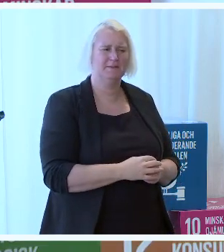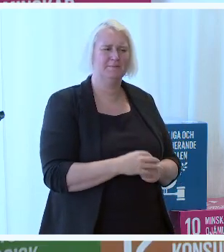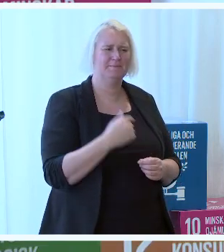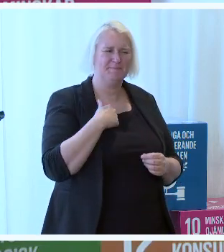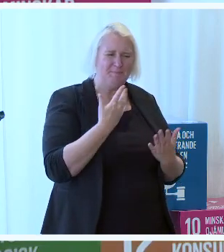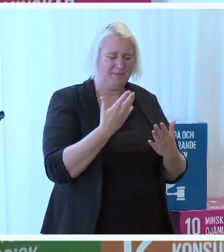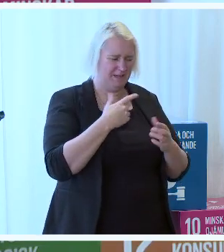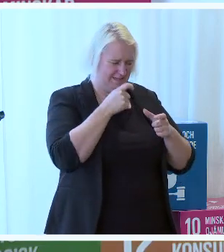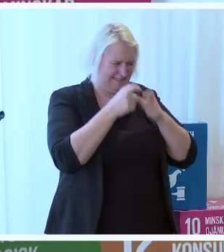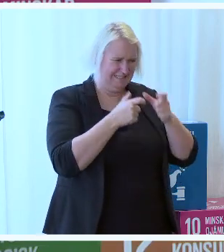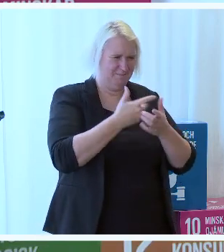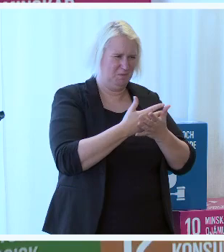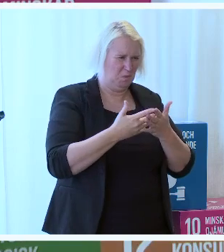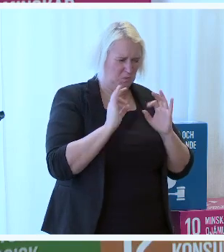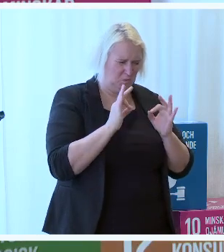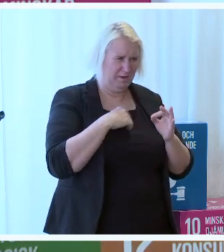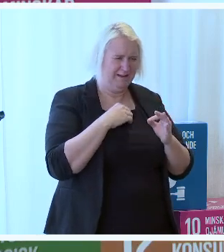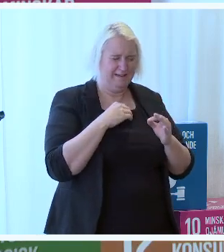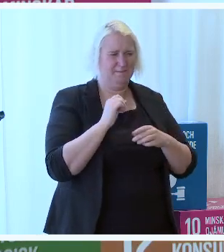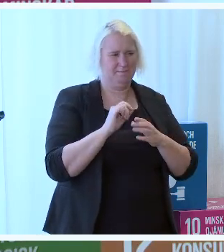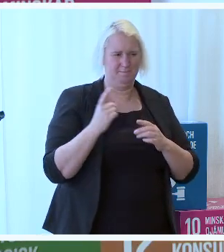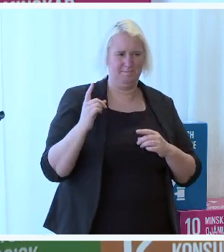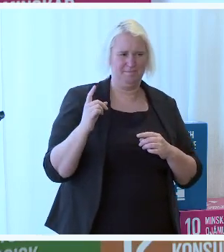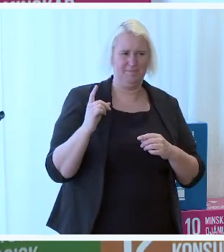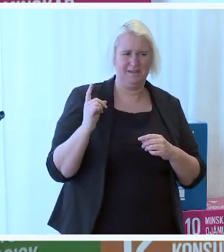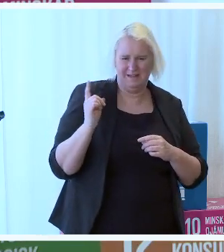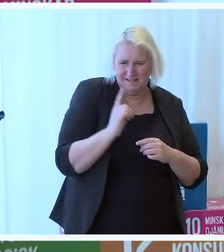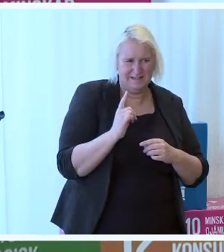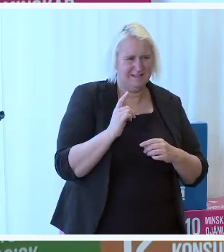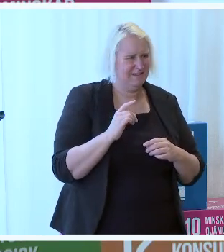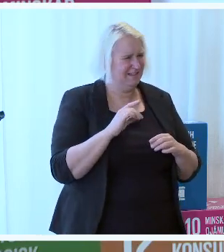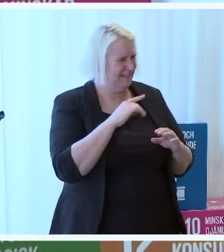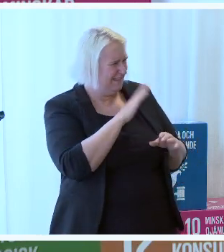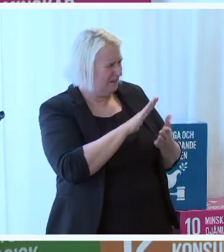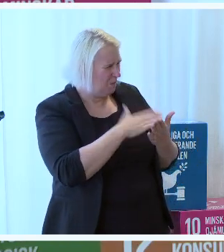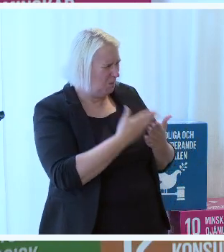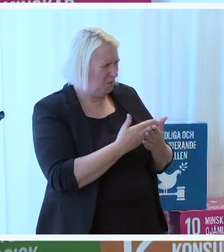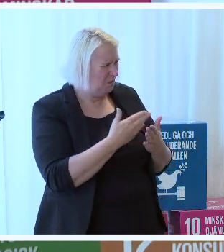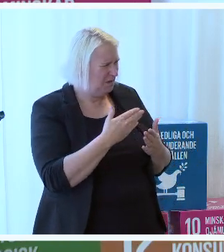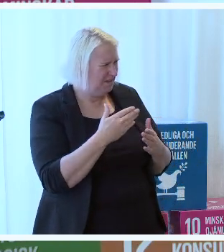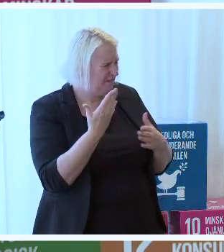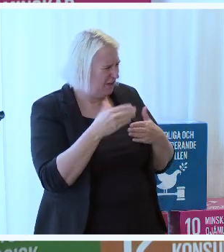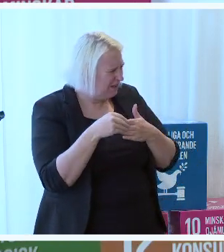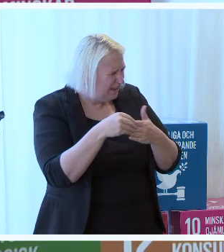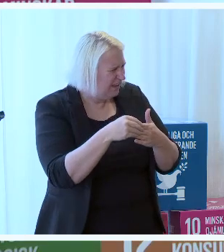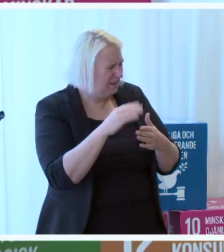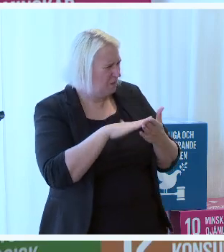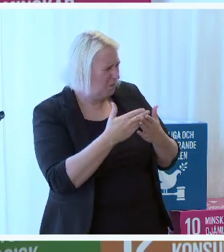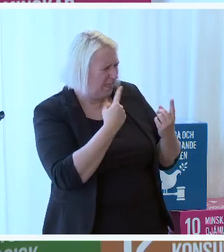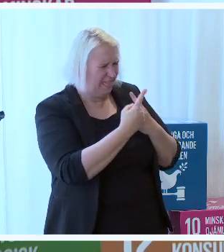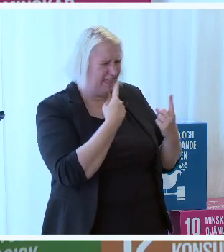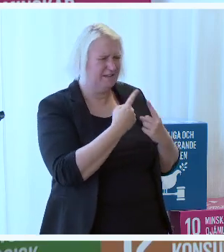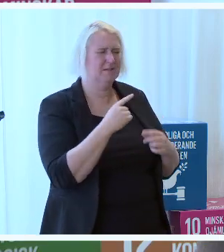and walked with me. And I was asking the translator, why is she pulling me aside? And he